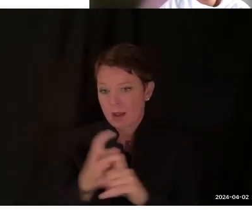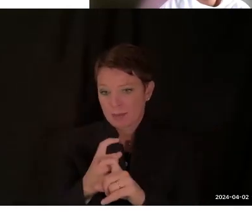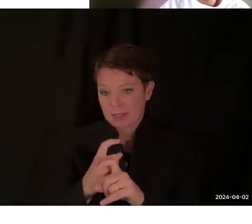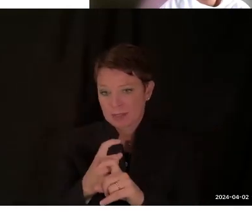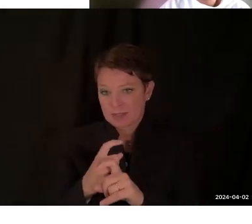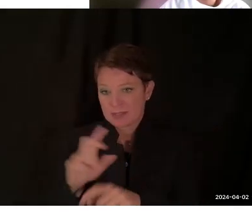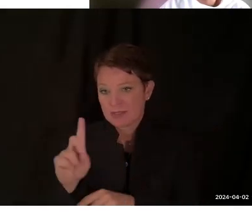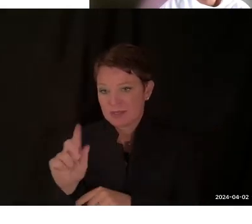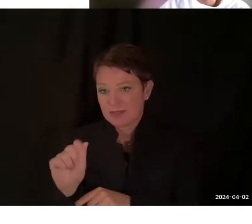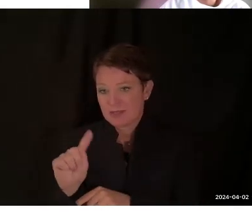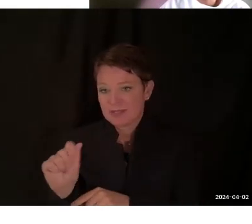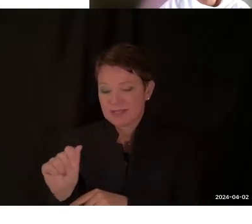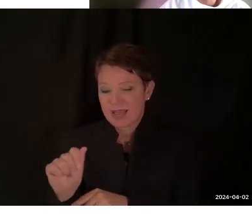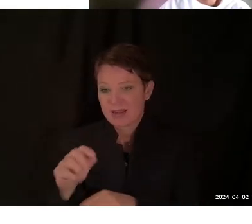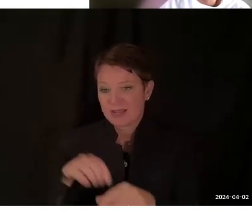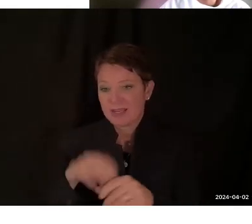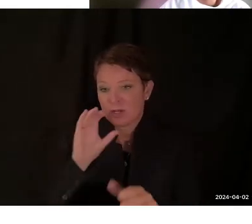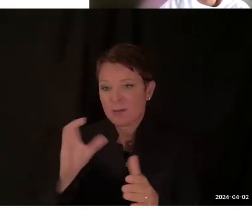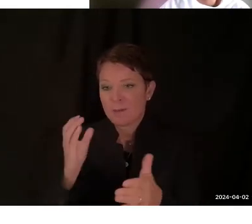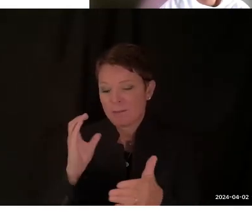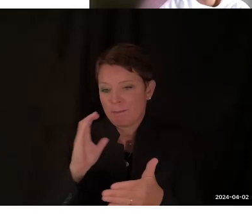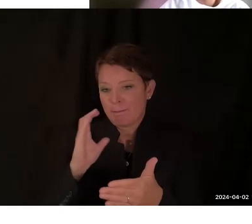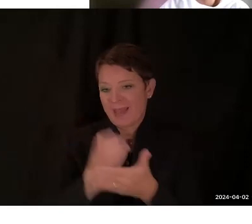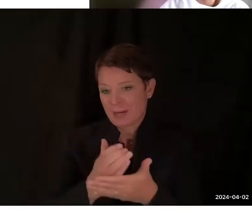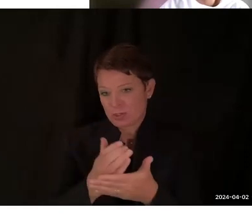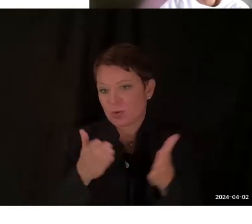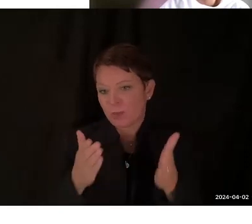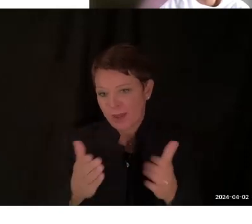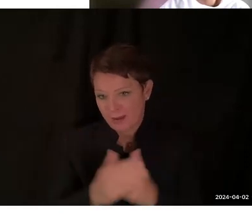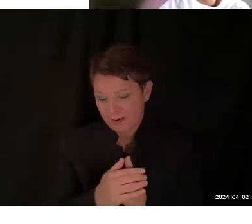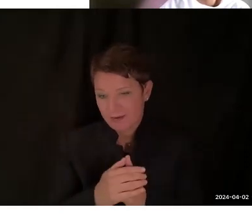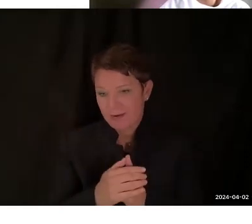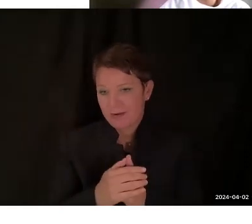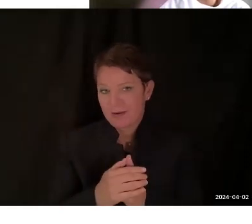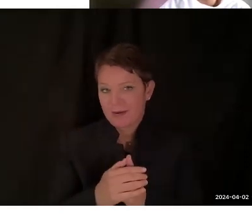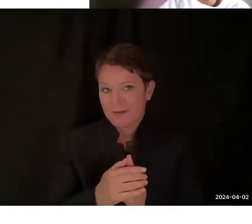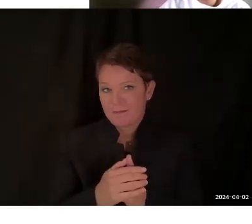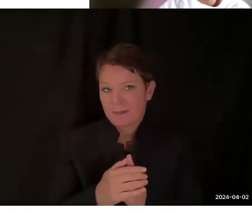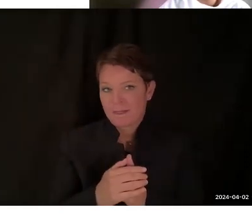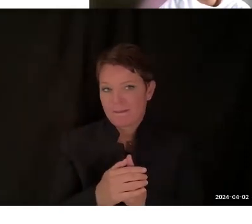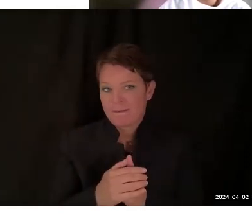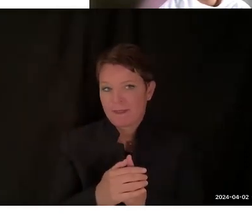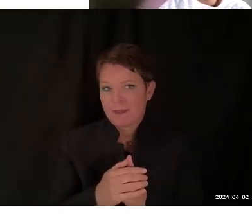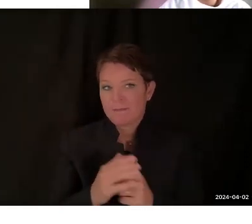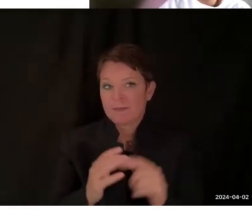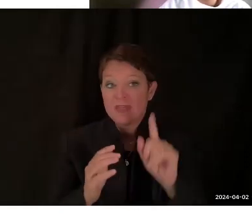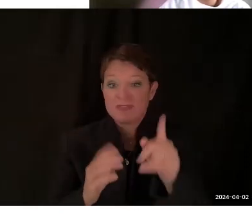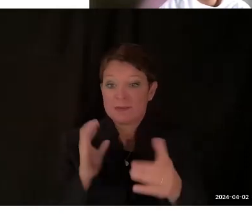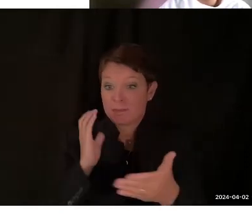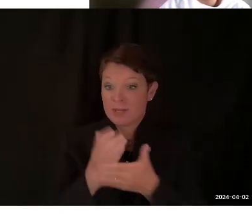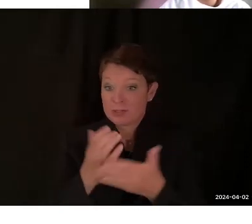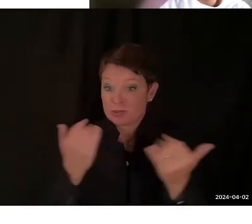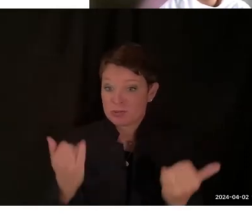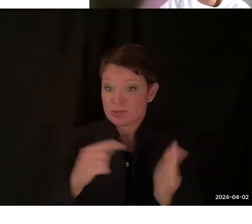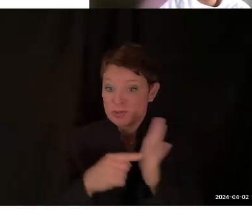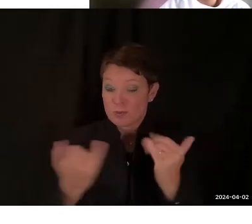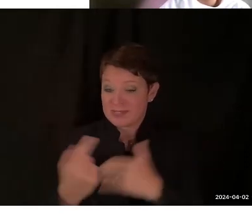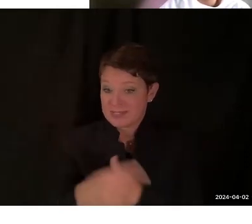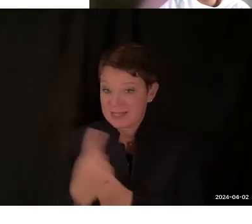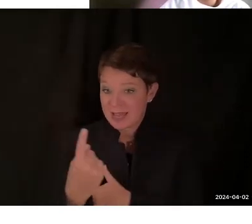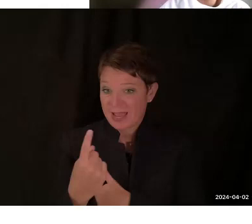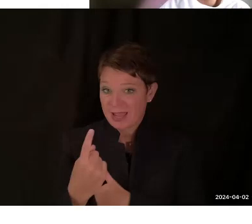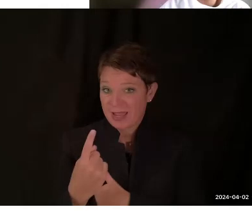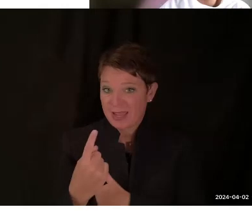complex data in a graphic way, and the traffic diagrams that were shown left